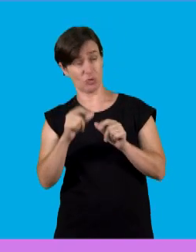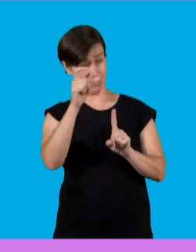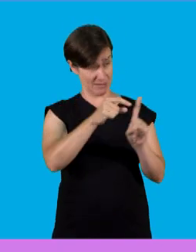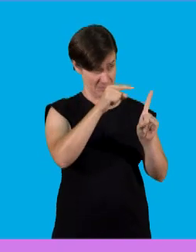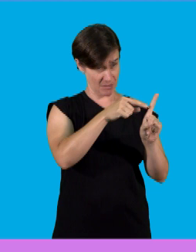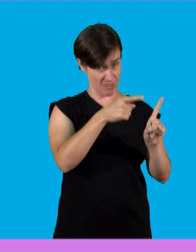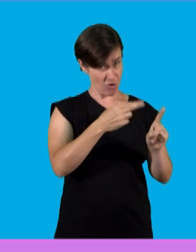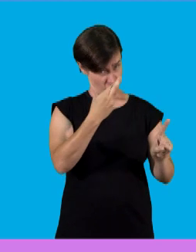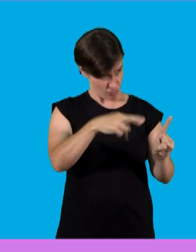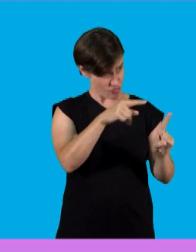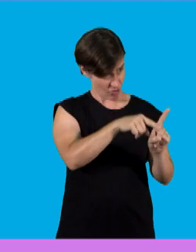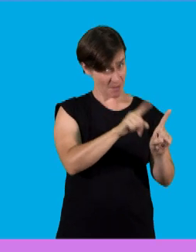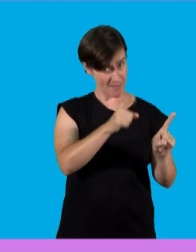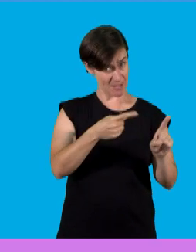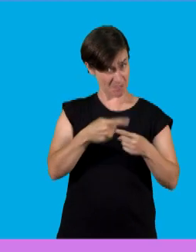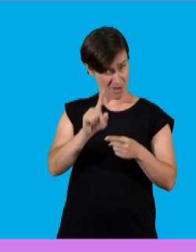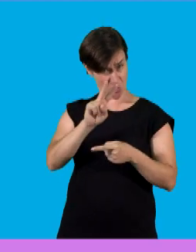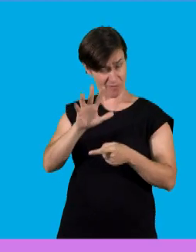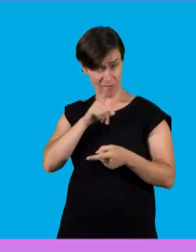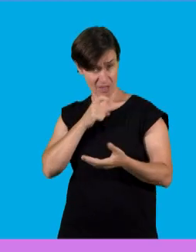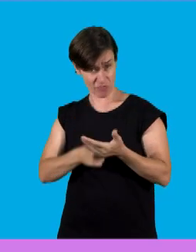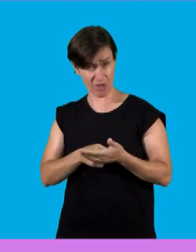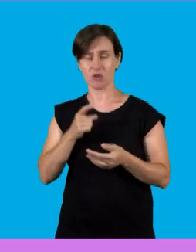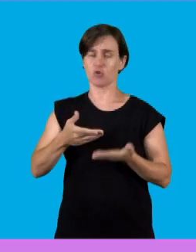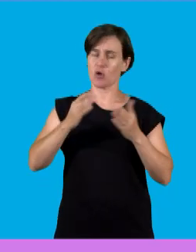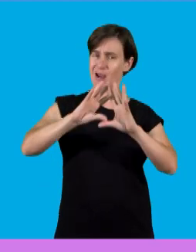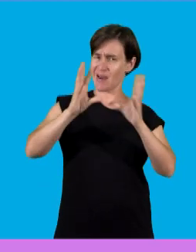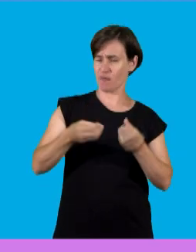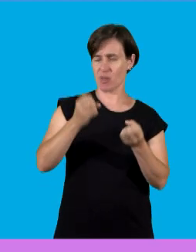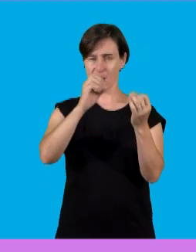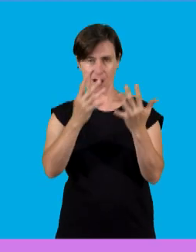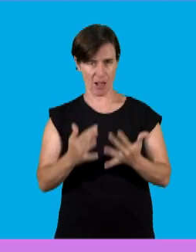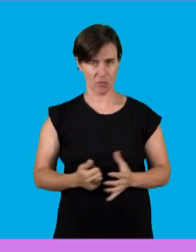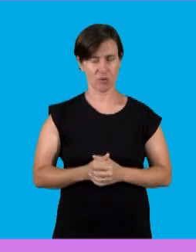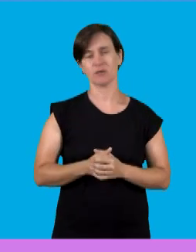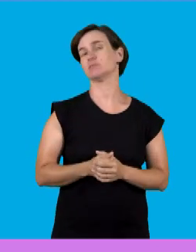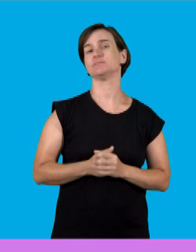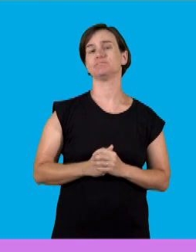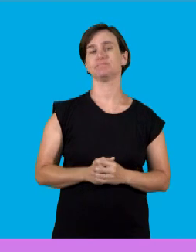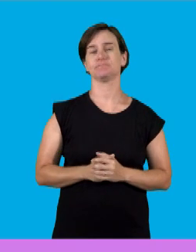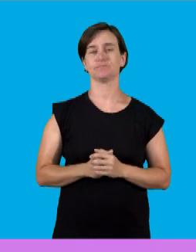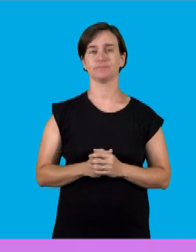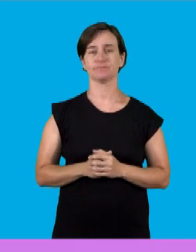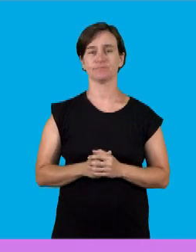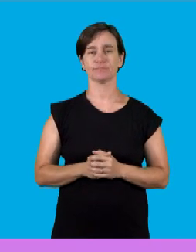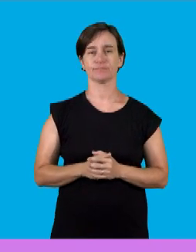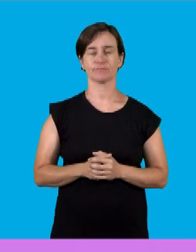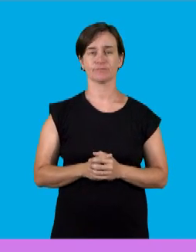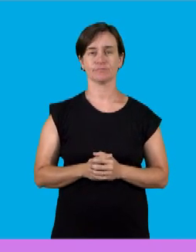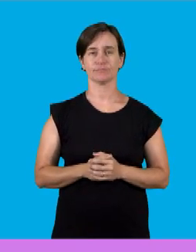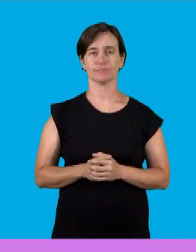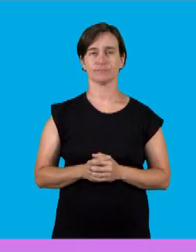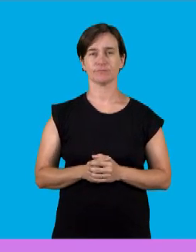Mr. Watson's claim is valid or not, right? And we have to show all our calculations. Okay, now let's tackle this one. Remember,